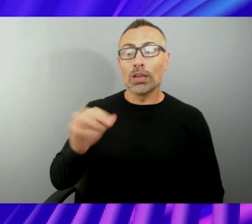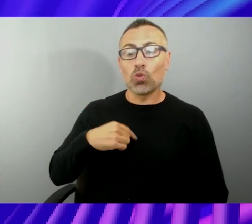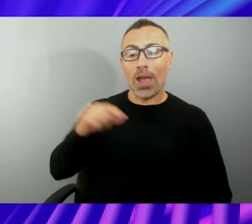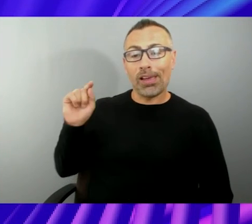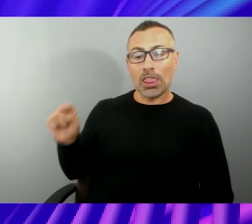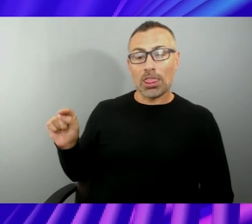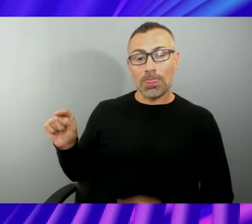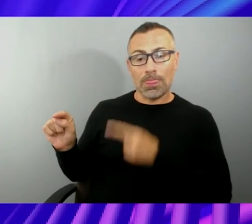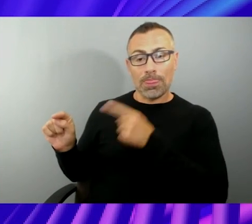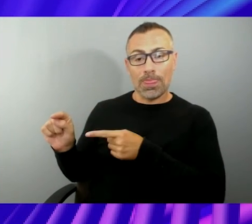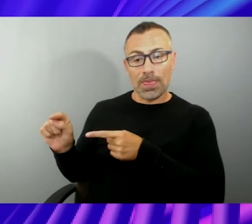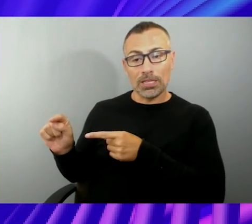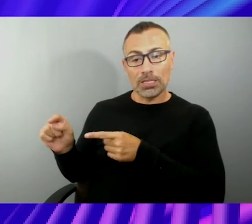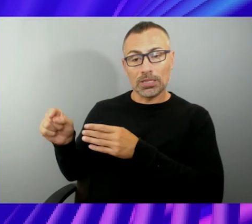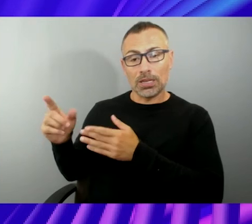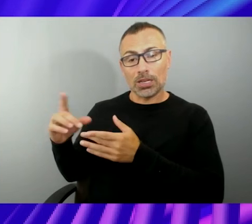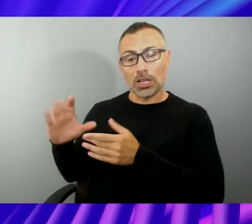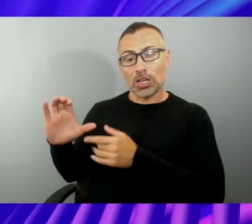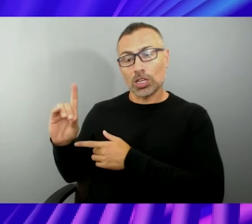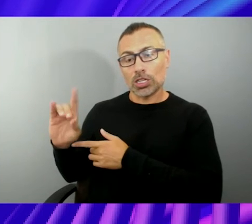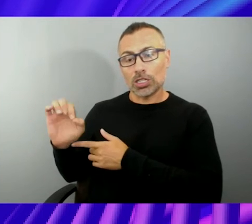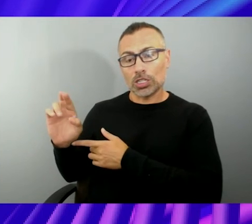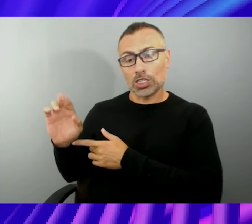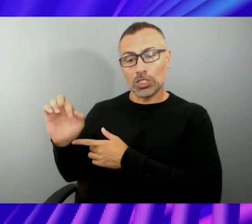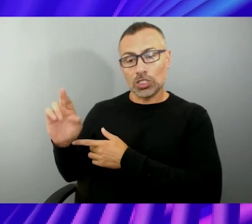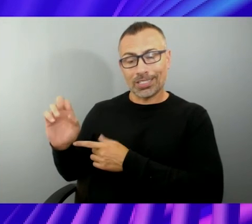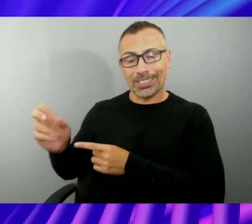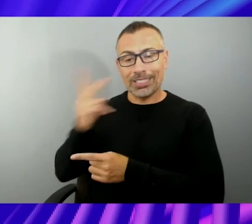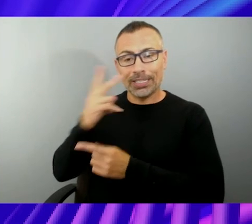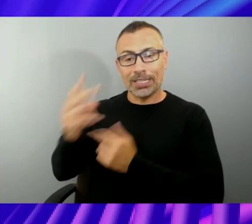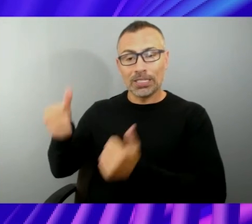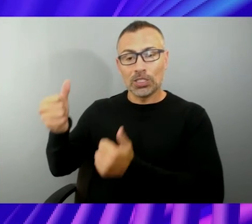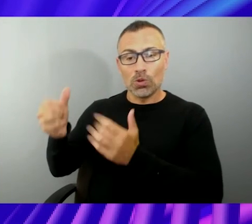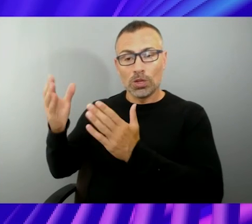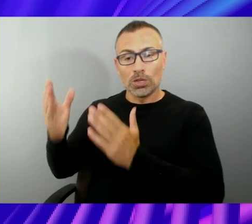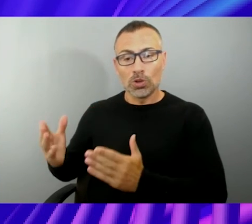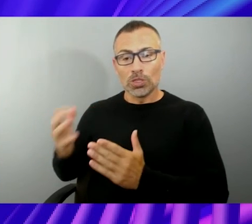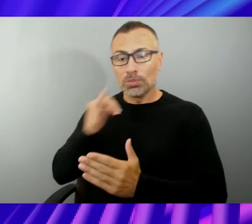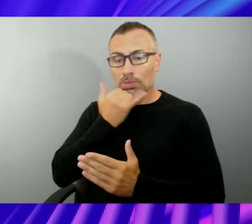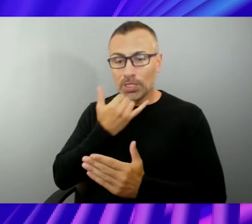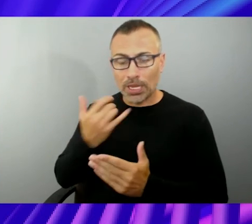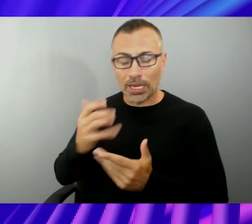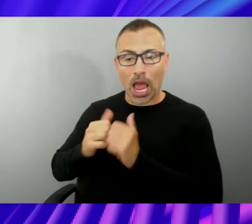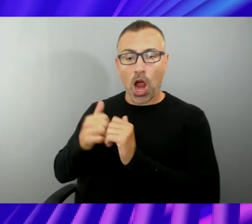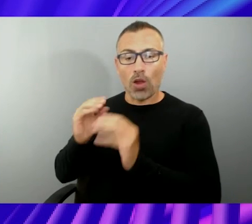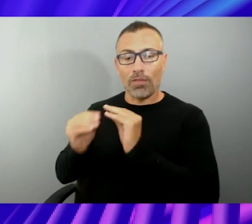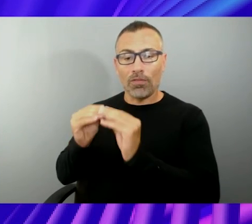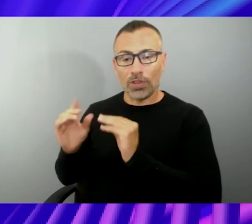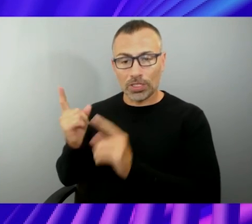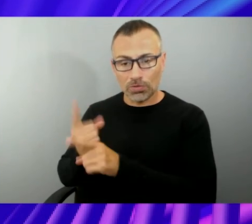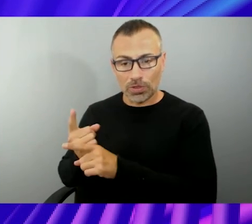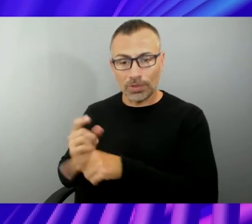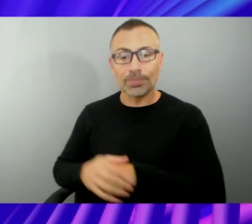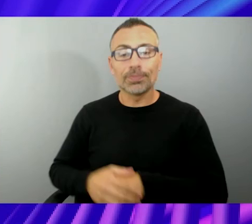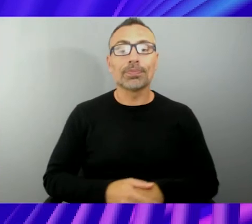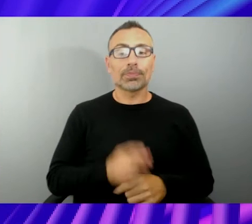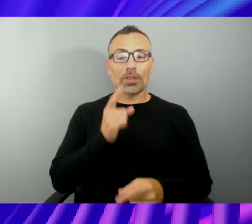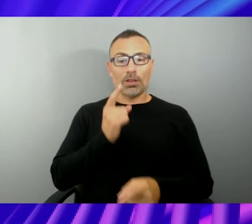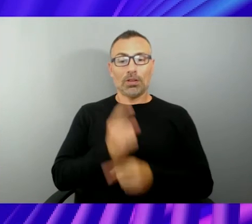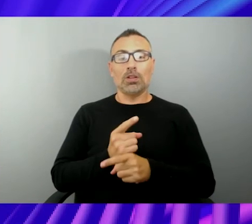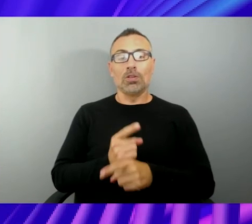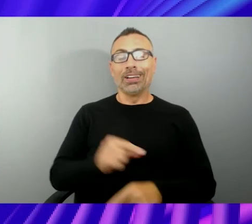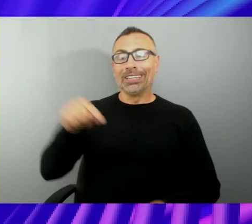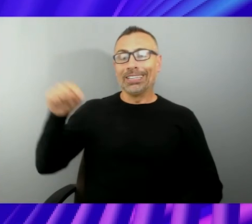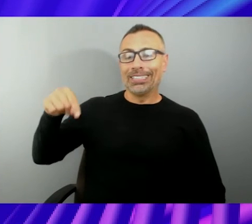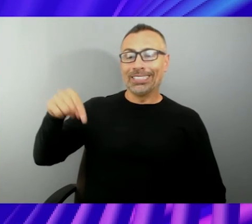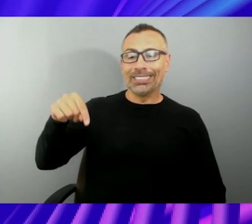have visibility to see who that person was and maybe have measures in place to correct it. Correct, exactly. So since the coordinator controls